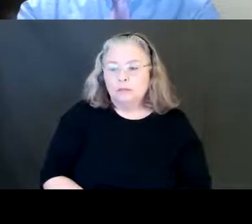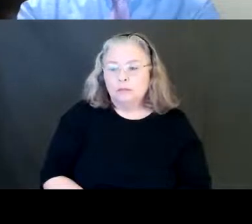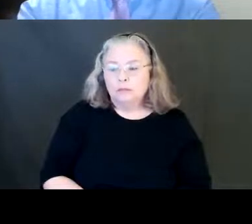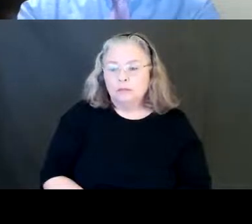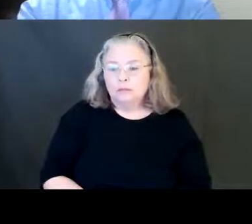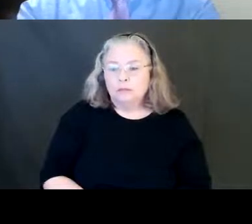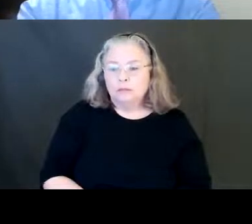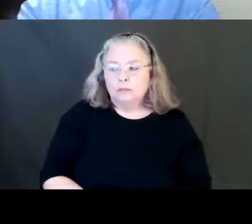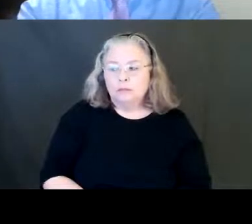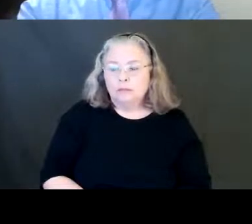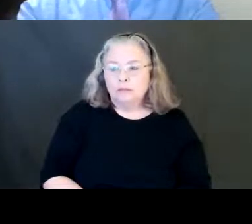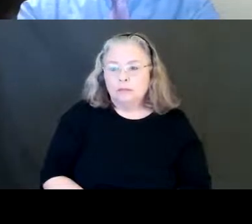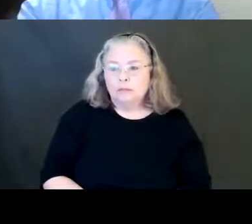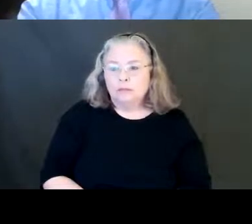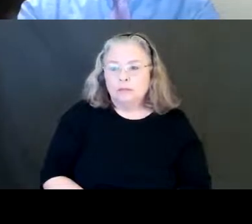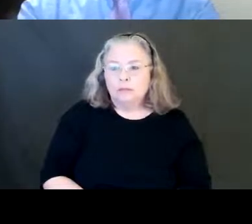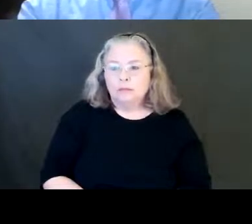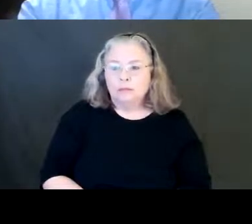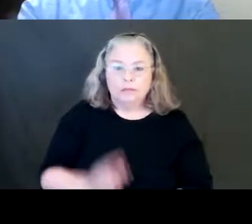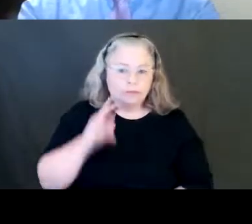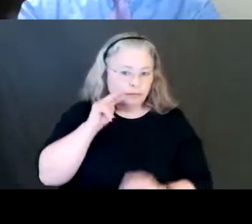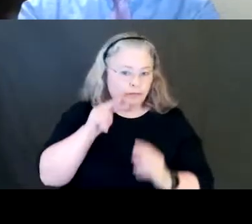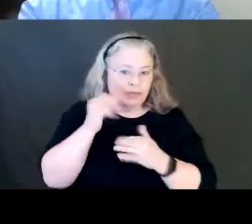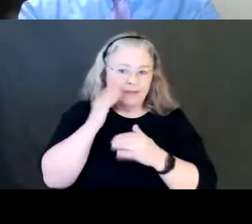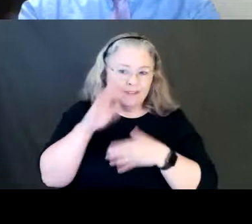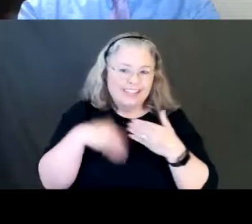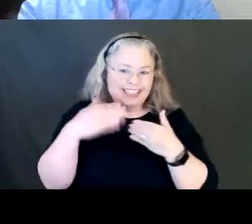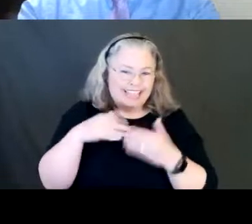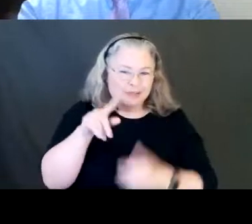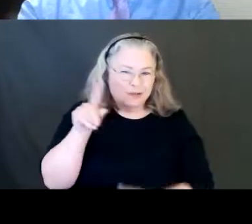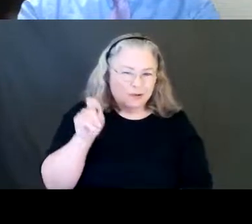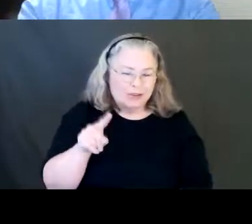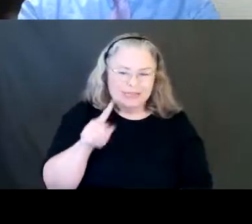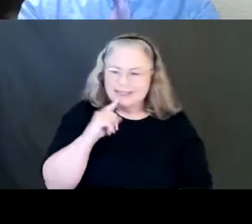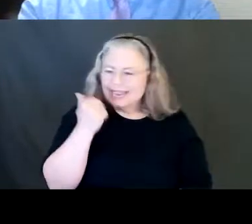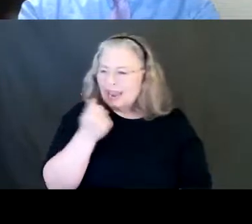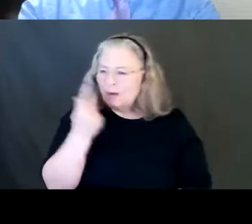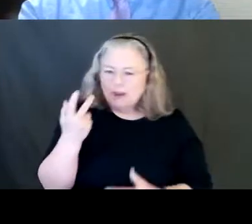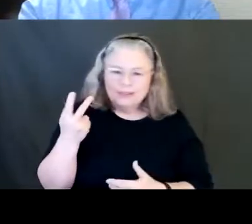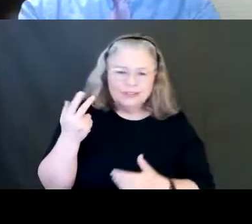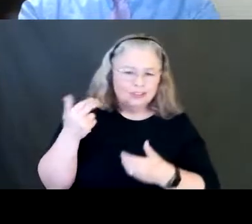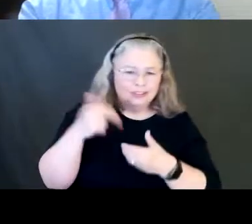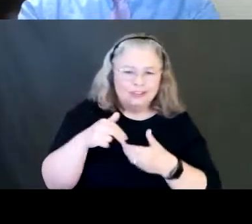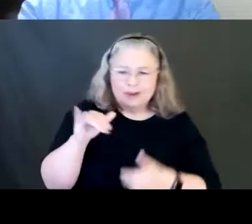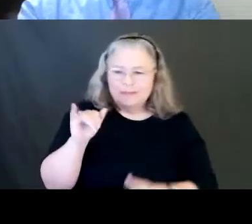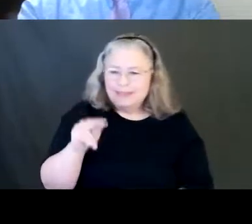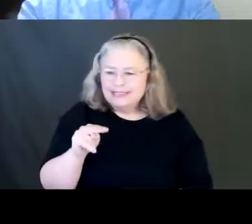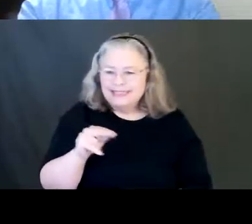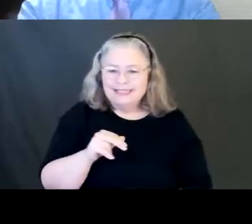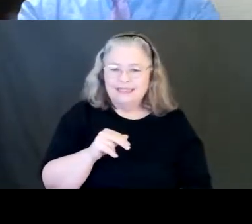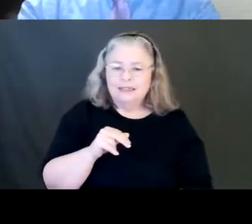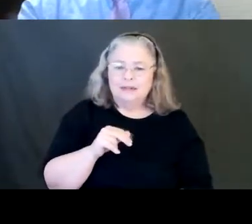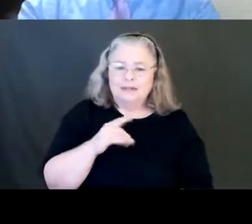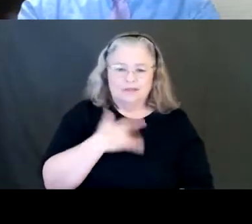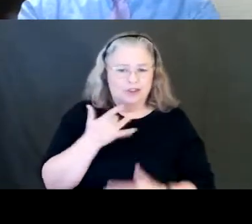And so I'll, of course, as I'm looking through for the next question, if anybody would like to jump in there as well,